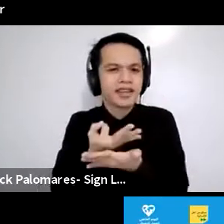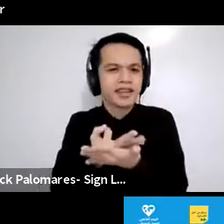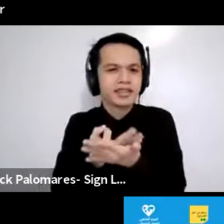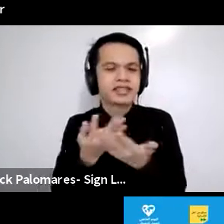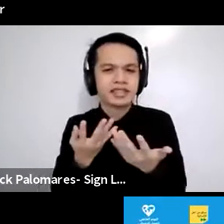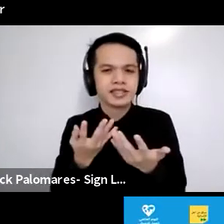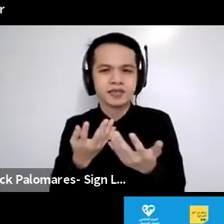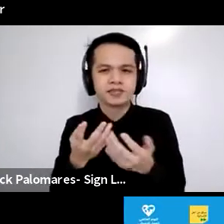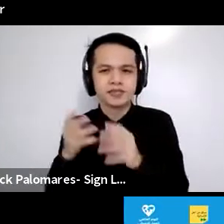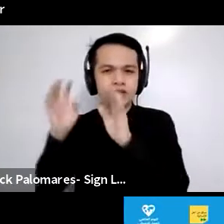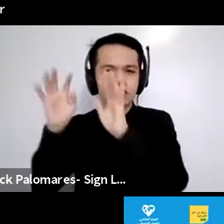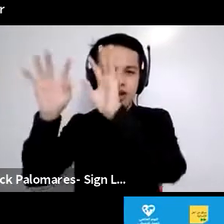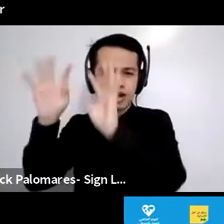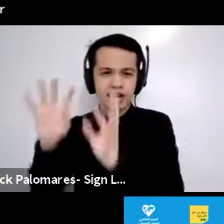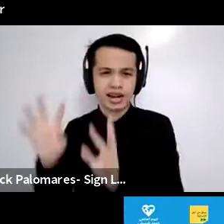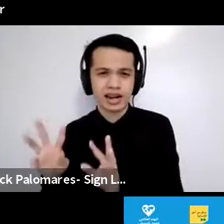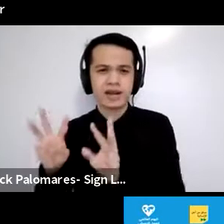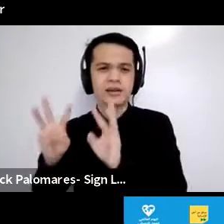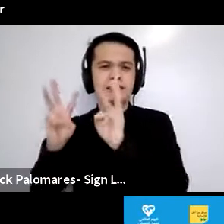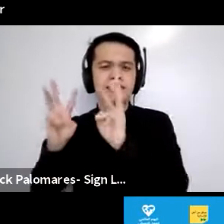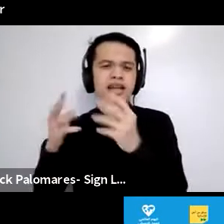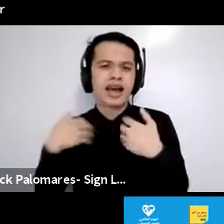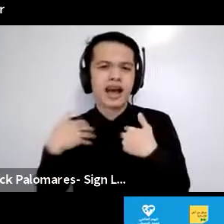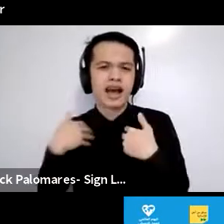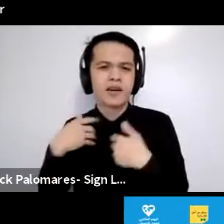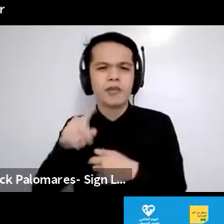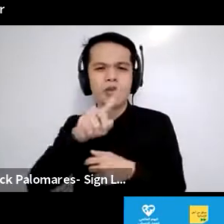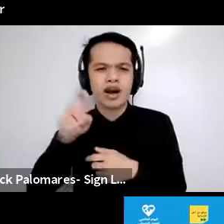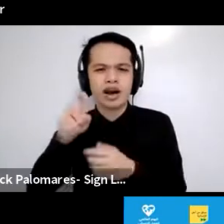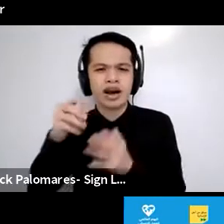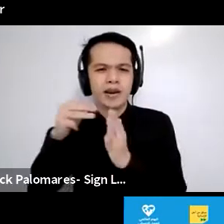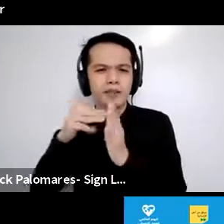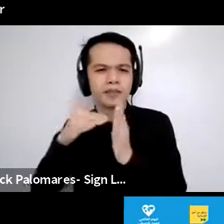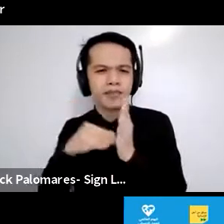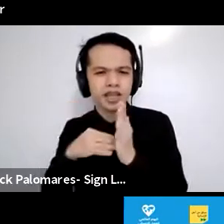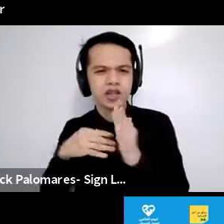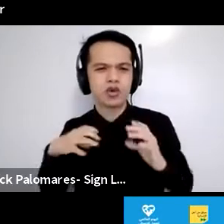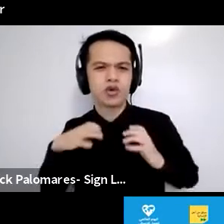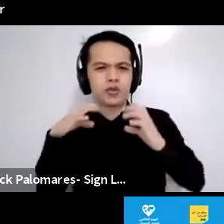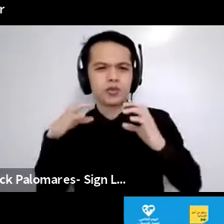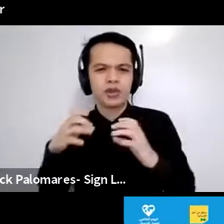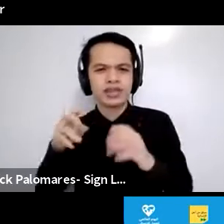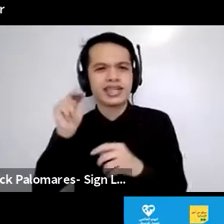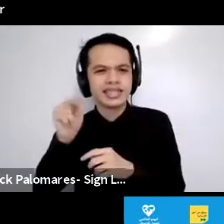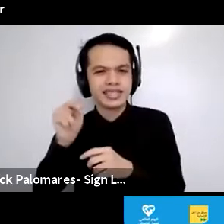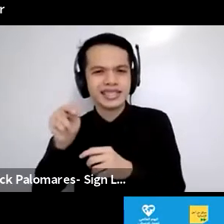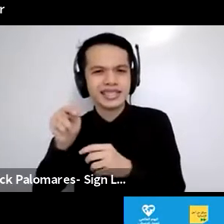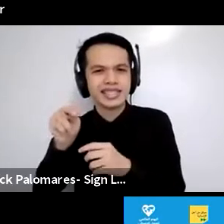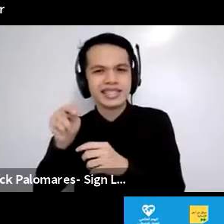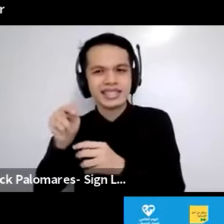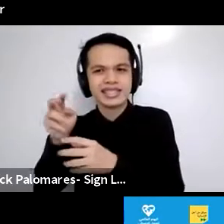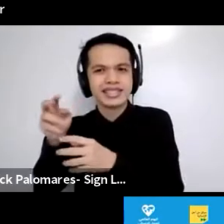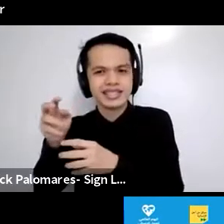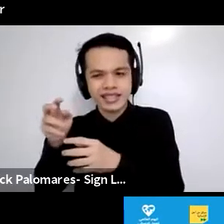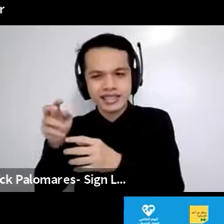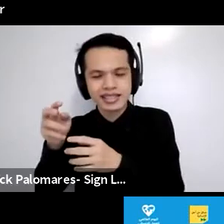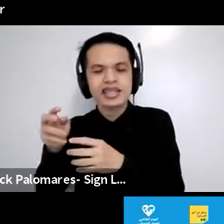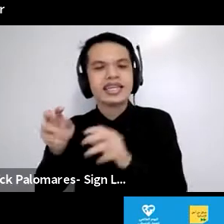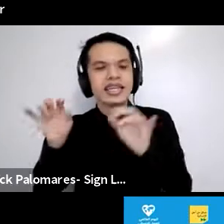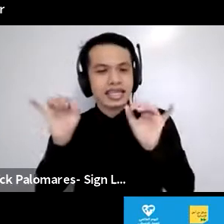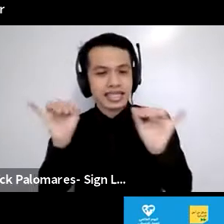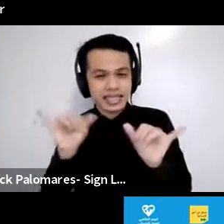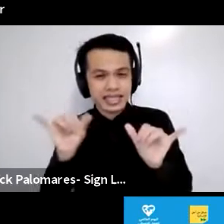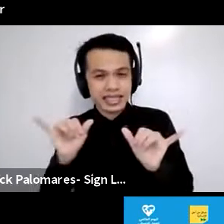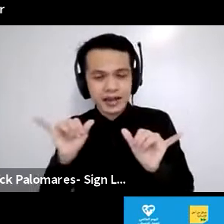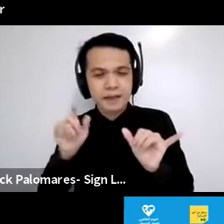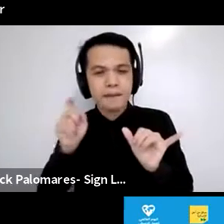climate, globally, there's a 100 billion climate finance commitment, which needs to be met. But not only that, we need to ensure that this